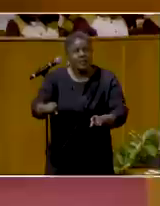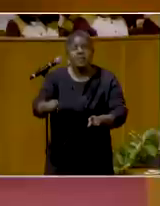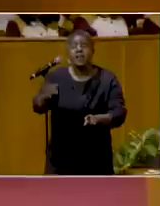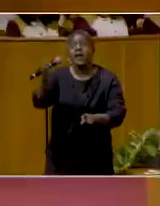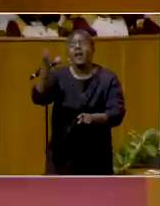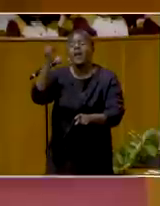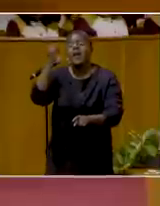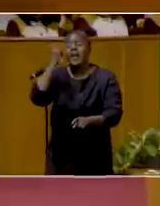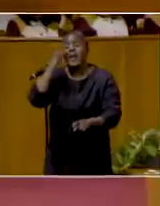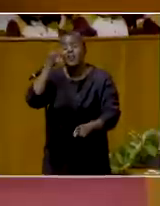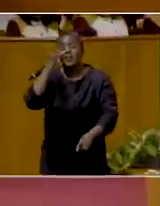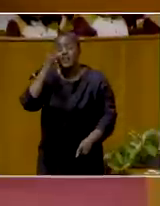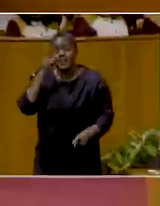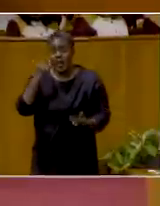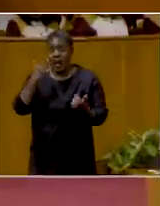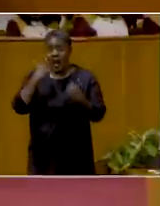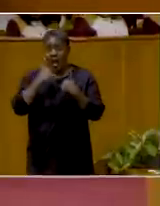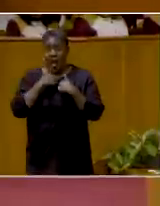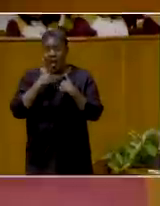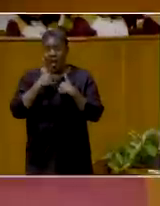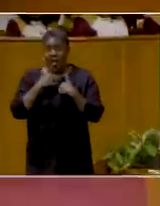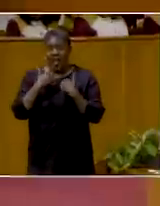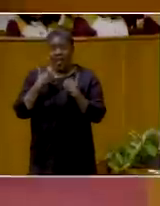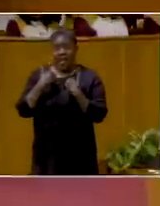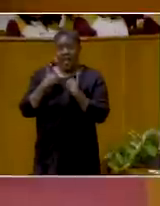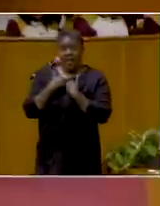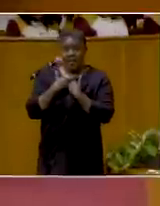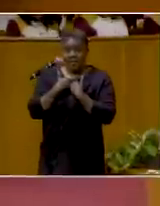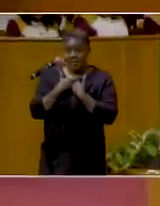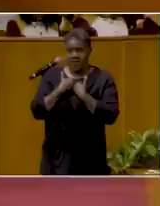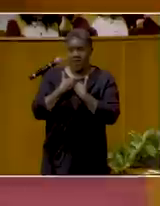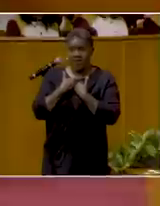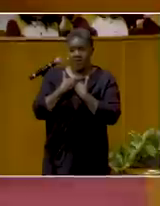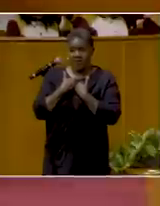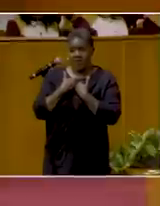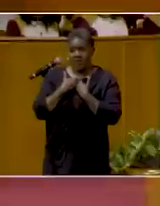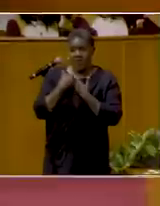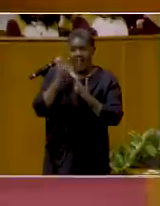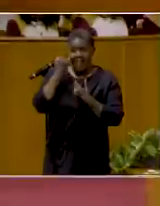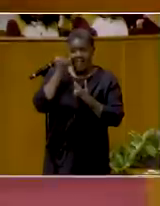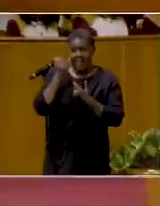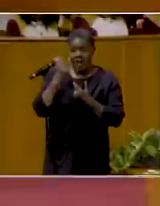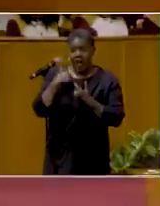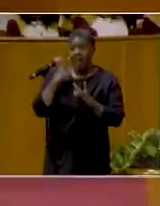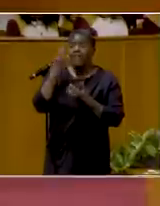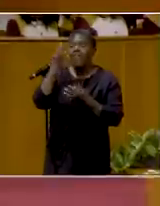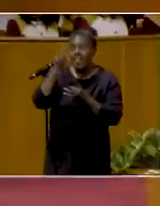If I have faith.